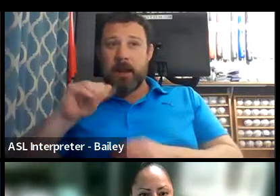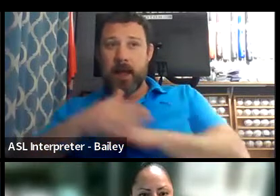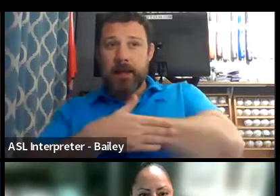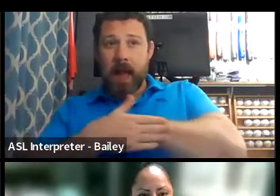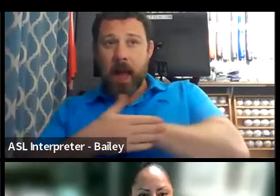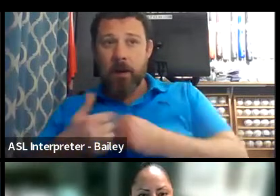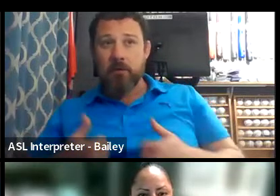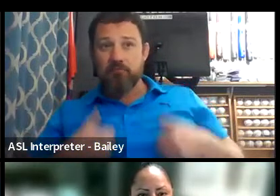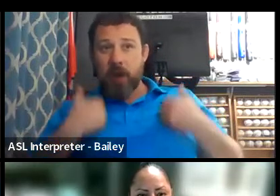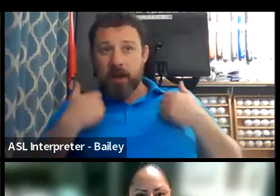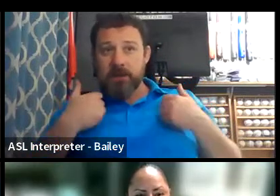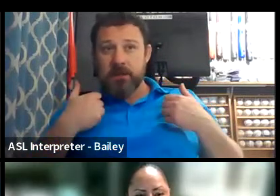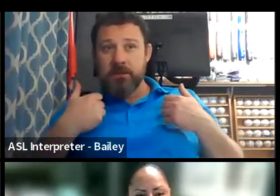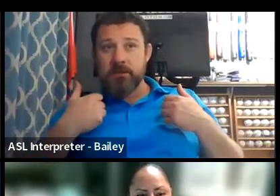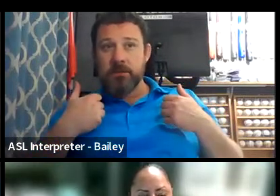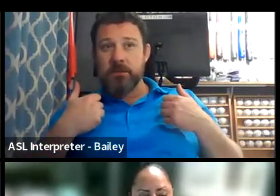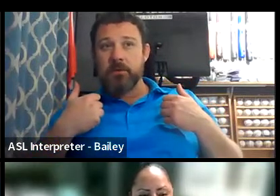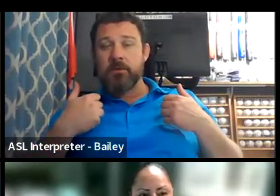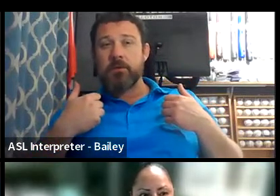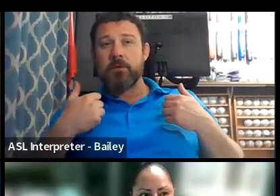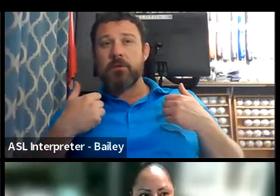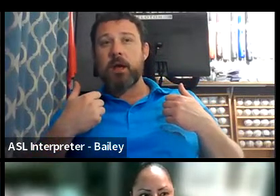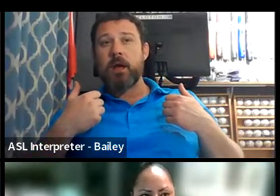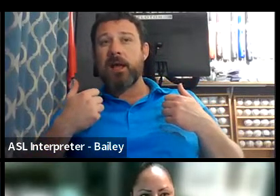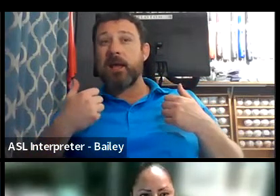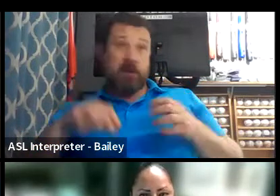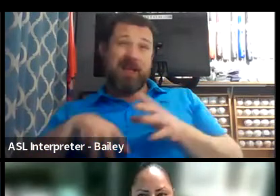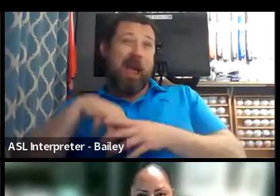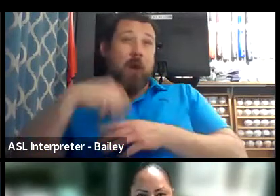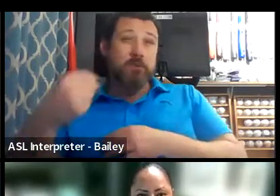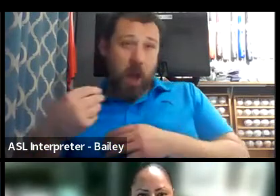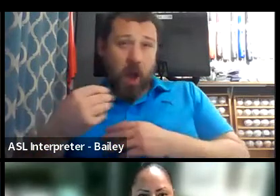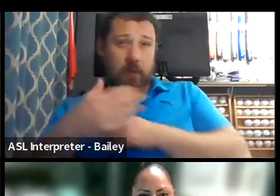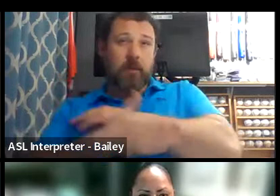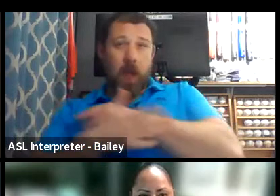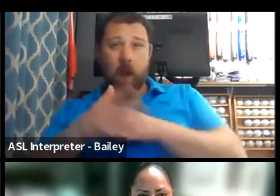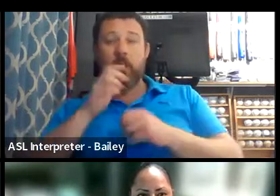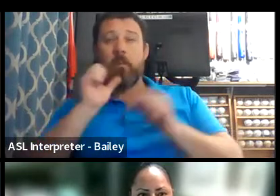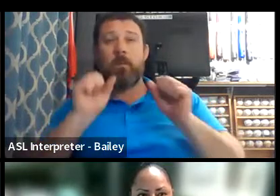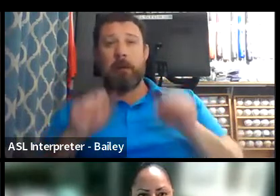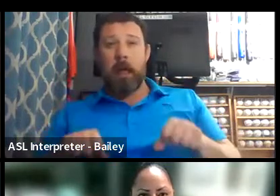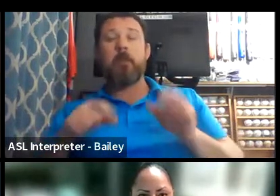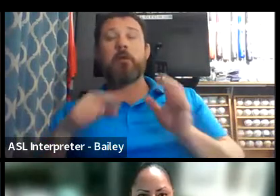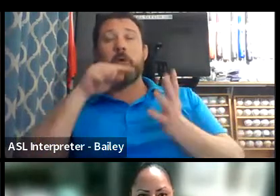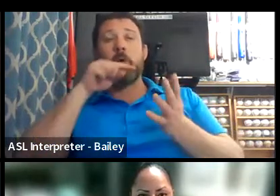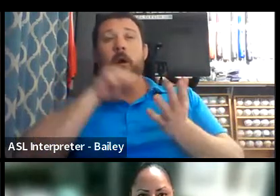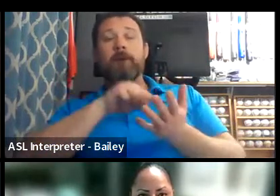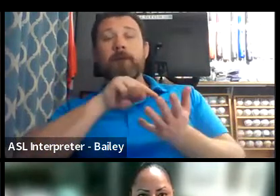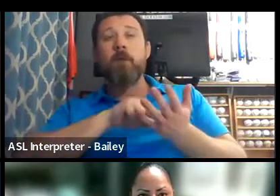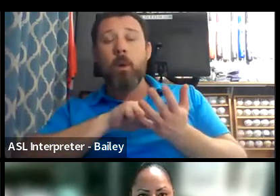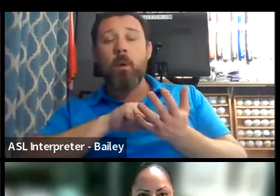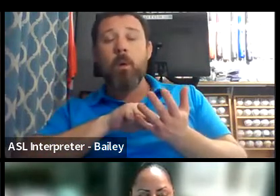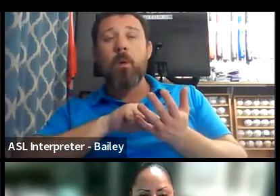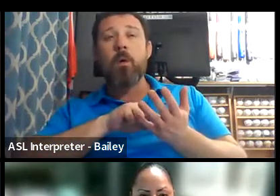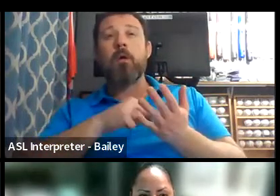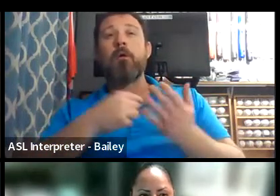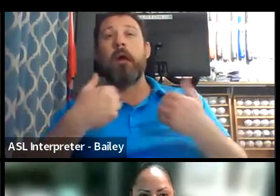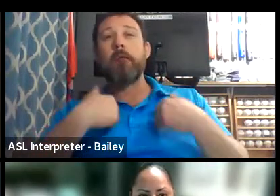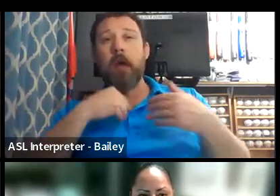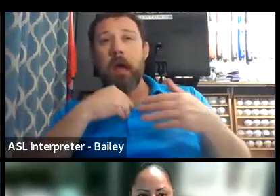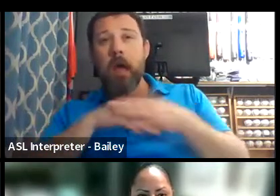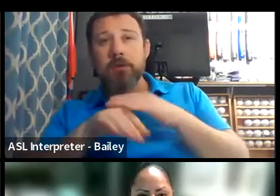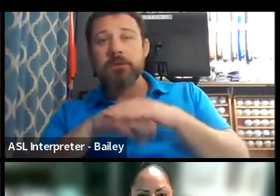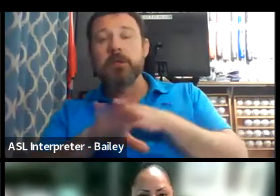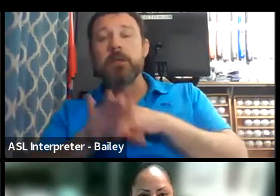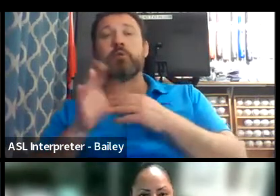alone, let alone those outside of the county, can be able to afford to have access to